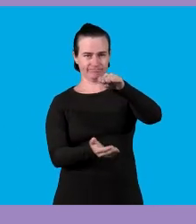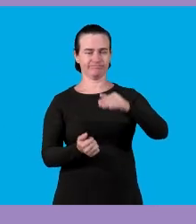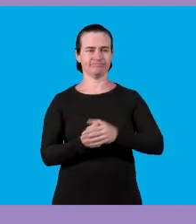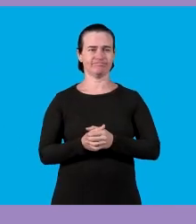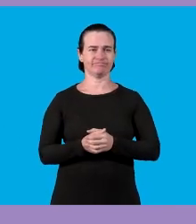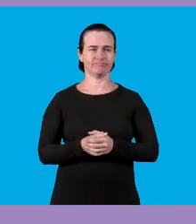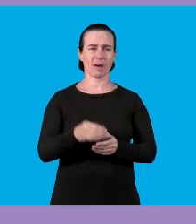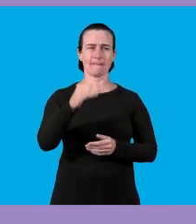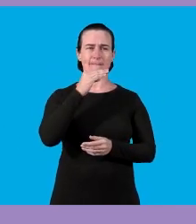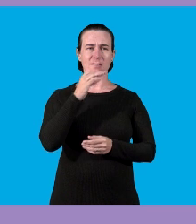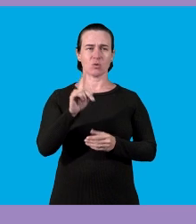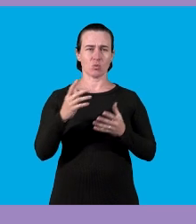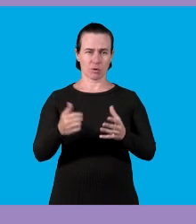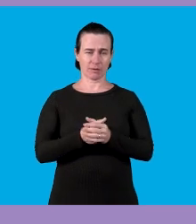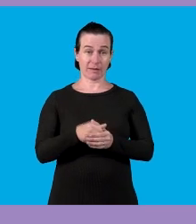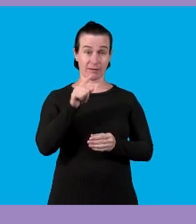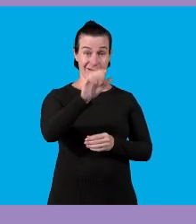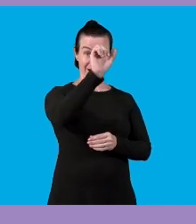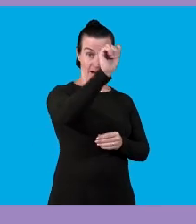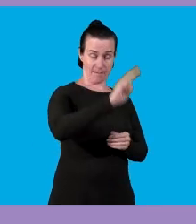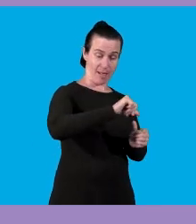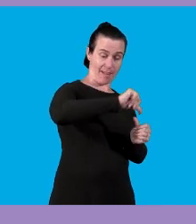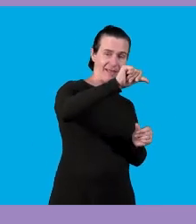DC. So a marking there